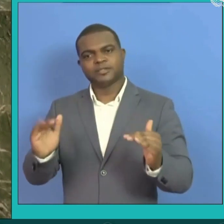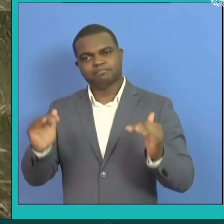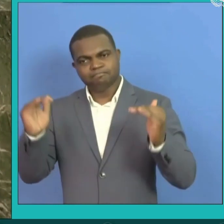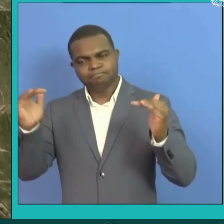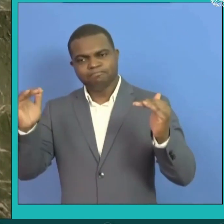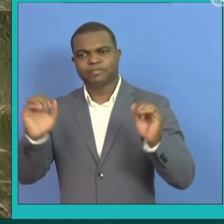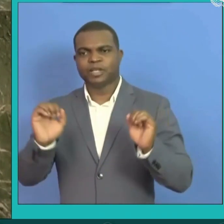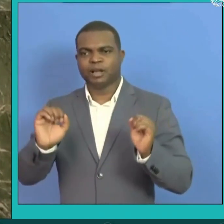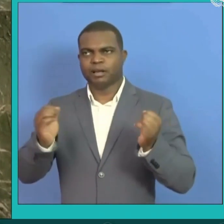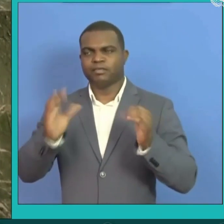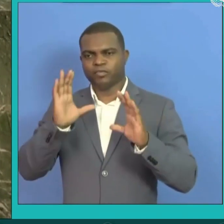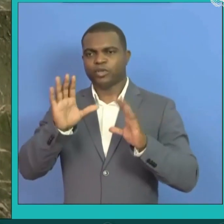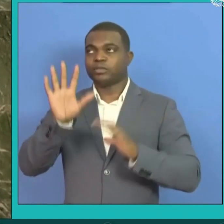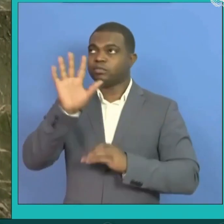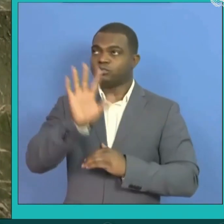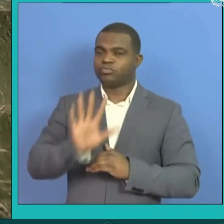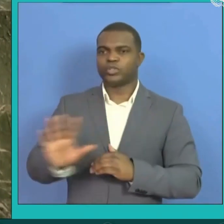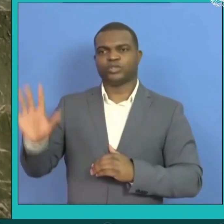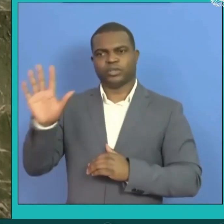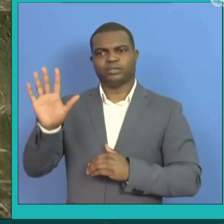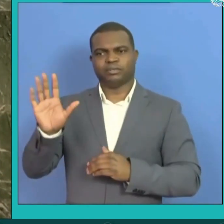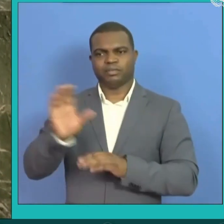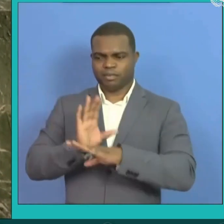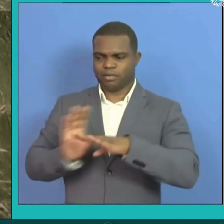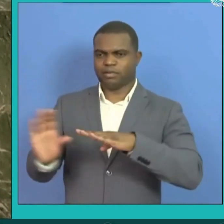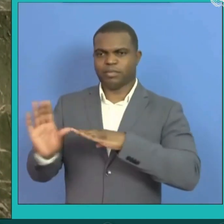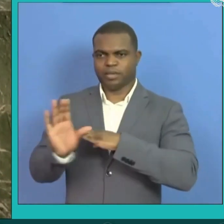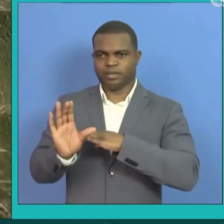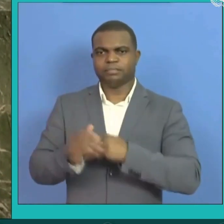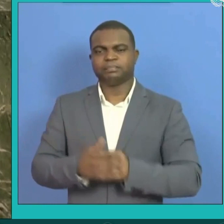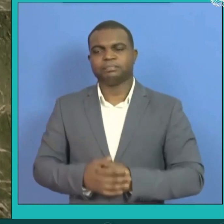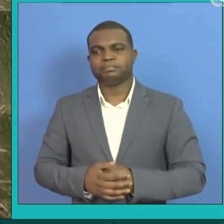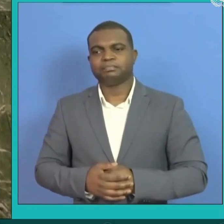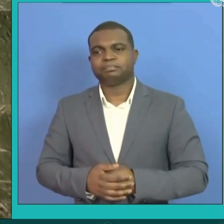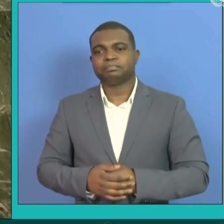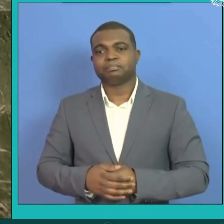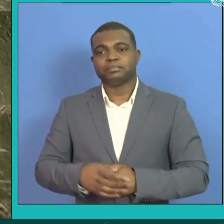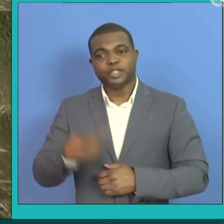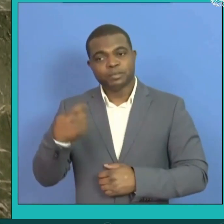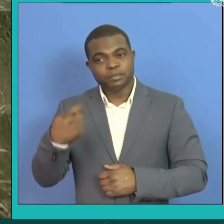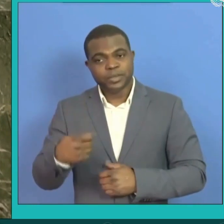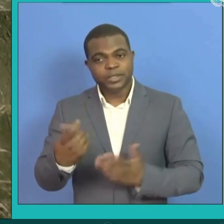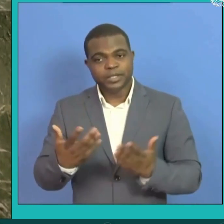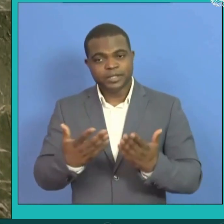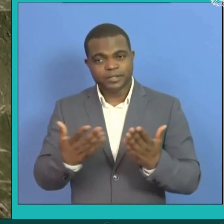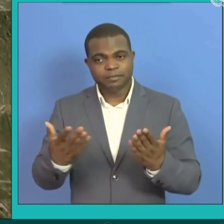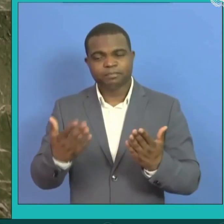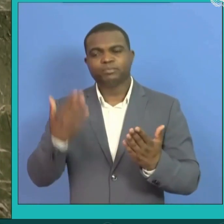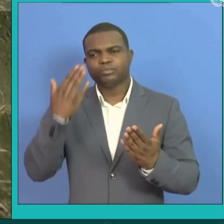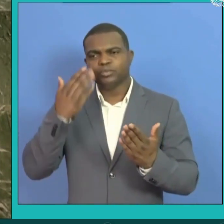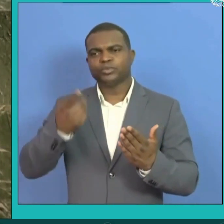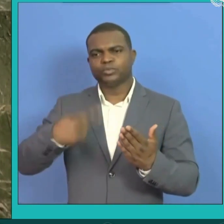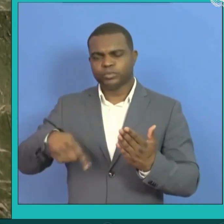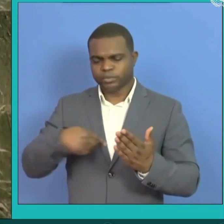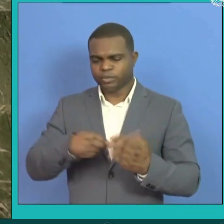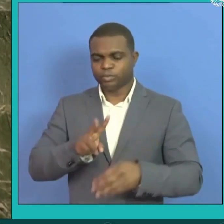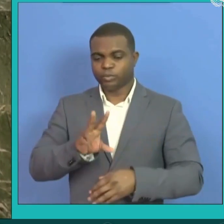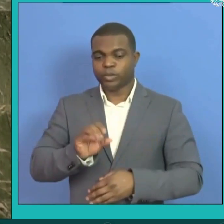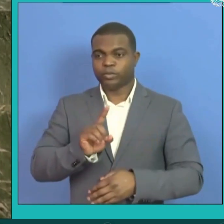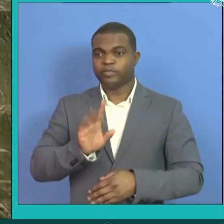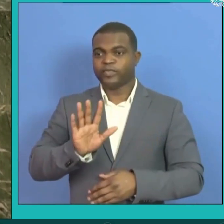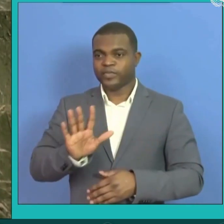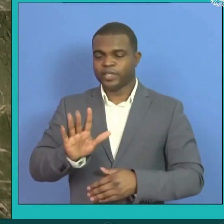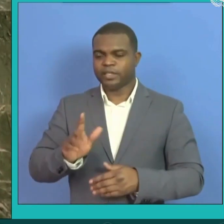and in some cases reversed. Let us be clear, this has resulted not only from the impact